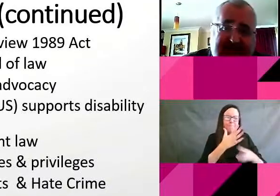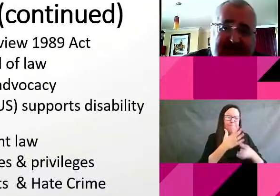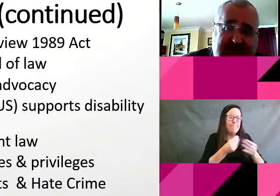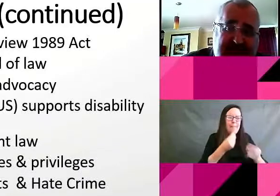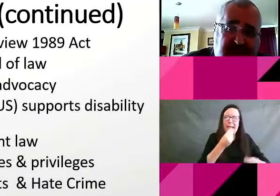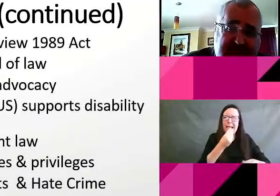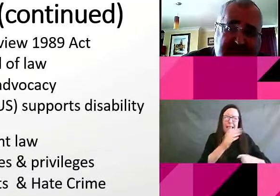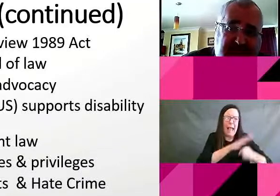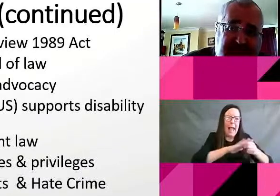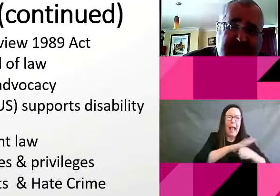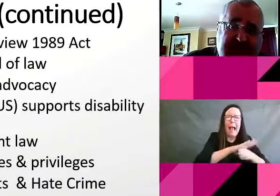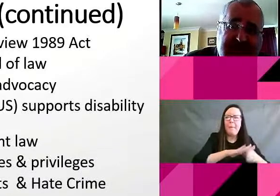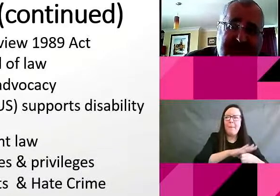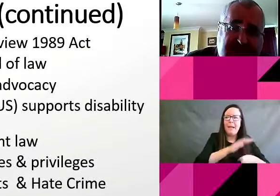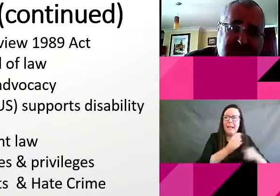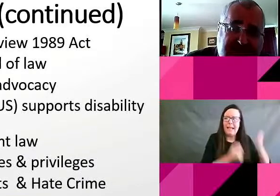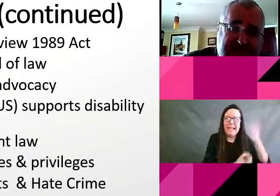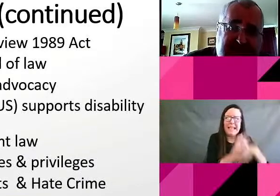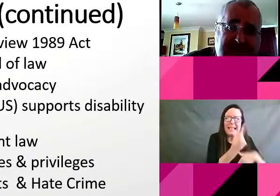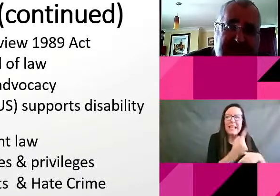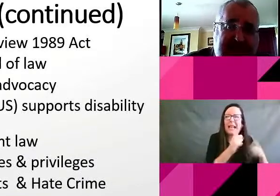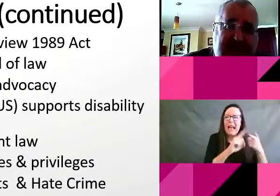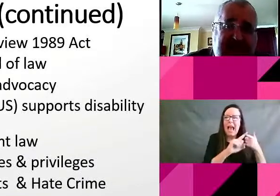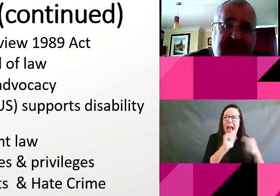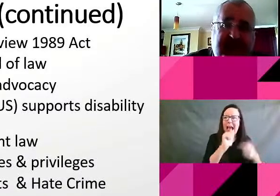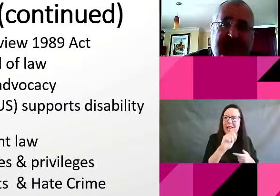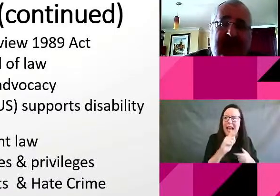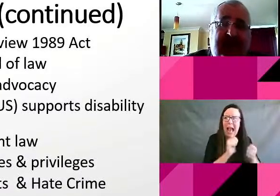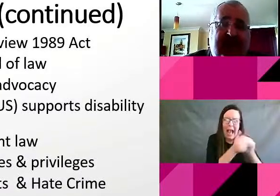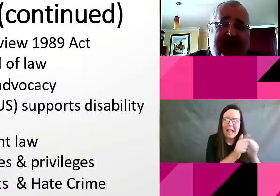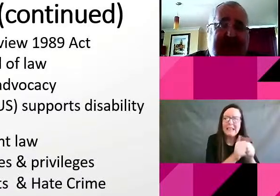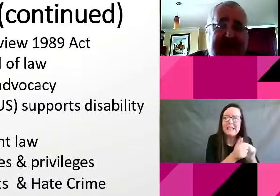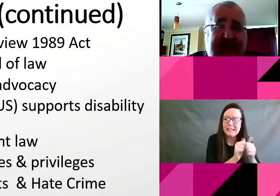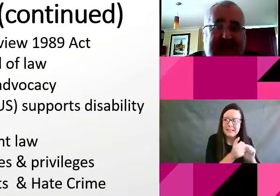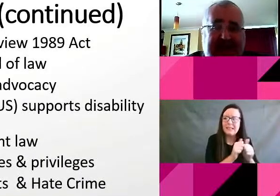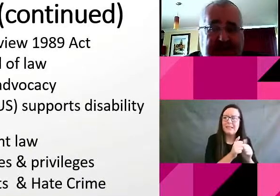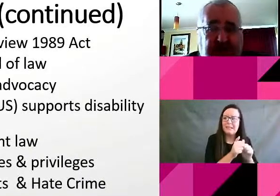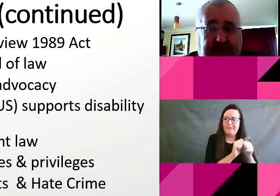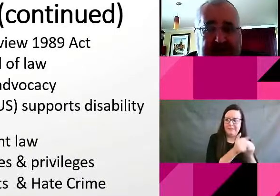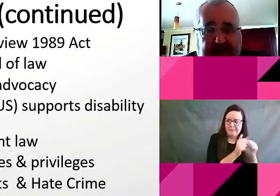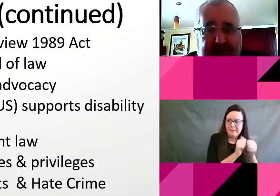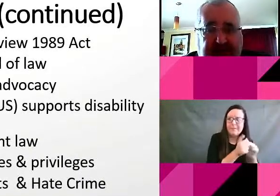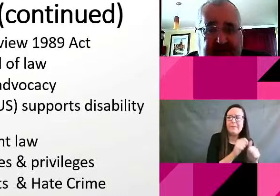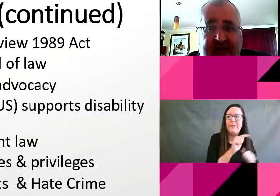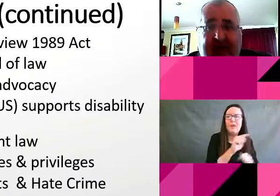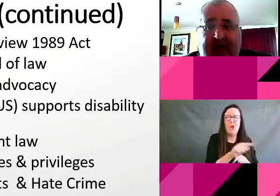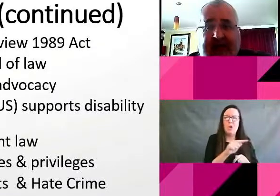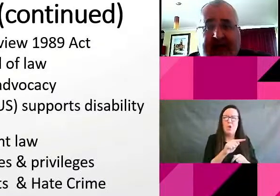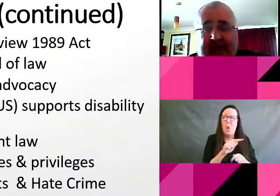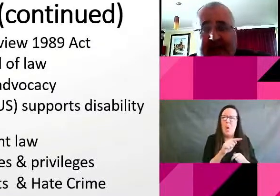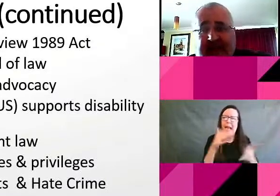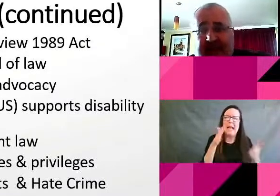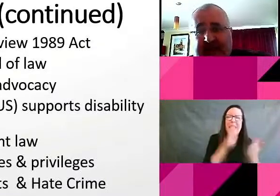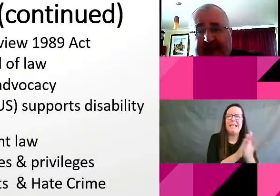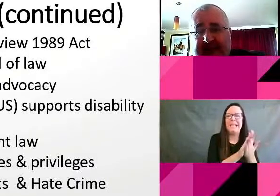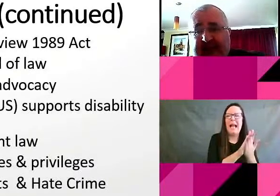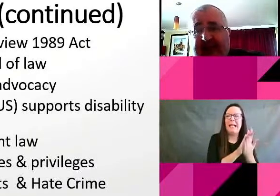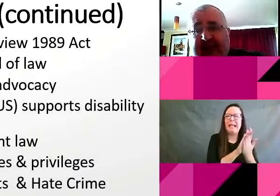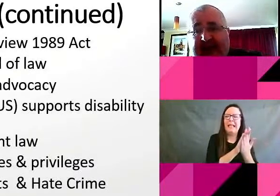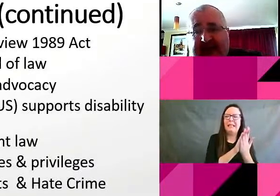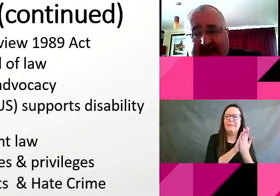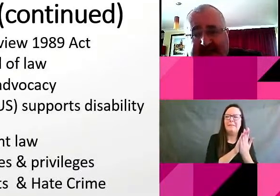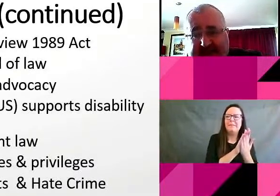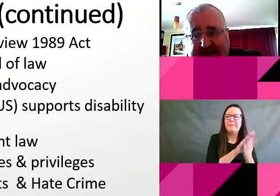seen that in terms of speeches made by leaders attacking Latino migration, and then it following